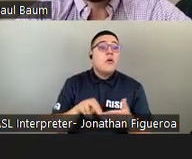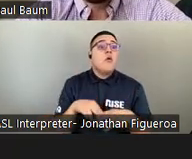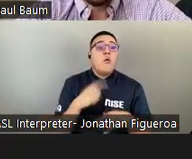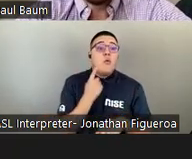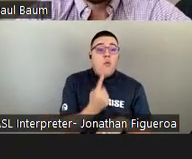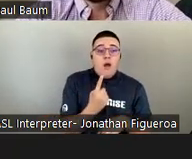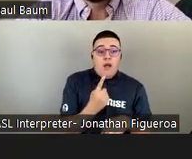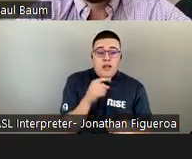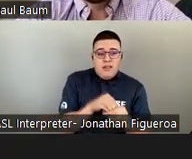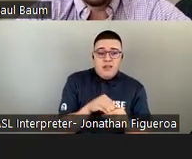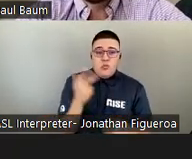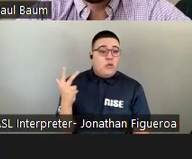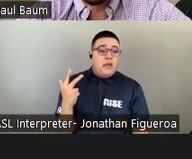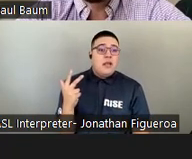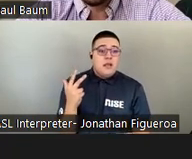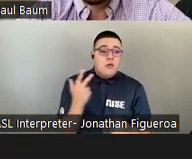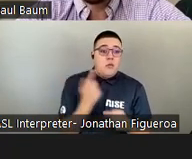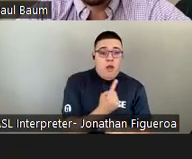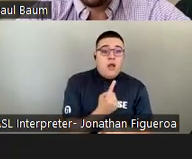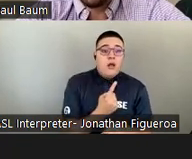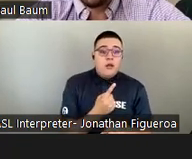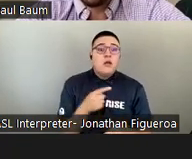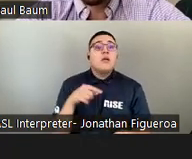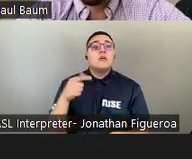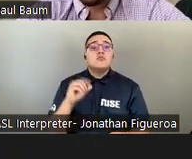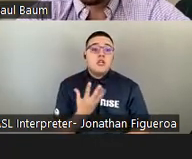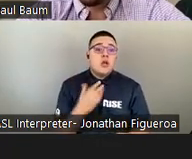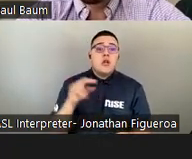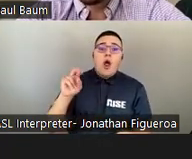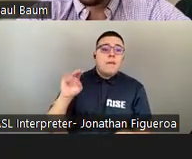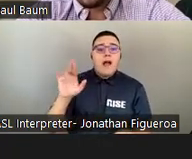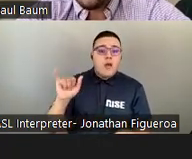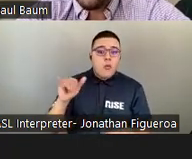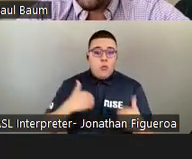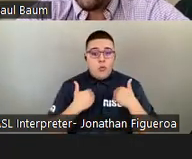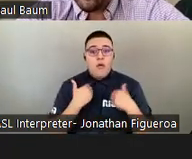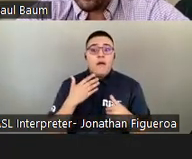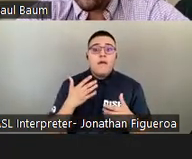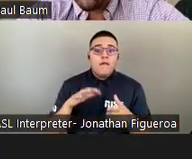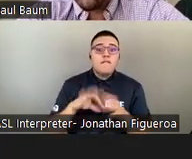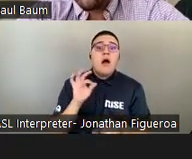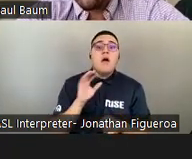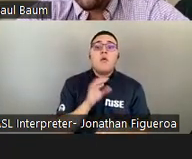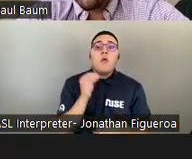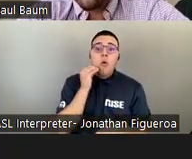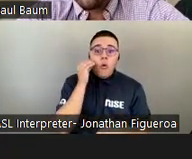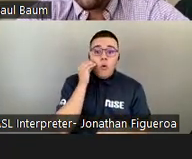in 3 transgender and non-binary youth found their home to be gender affirming.